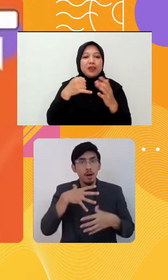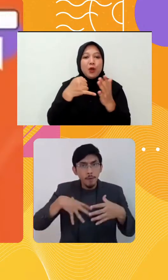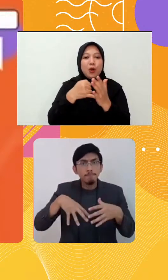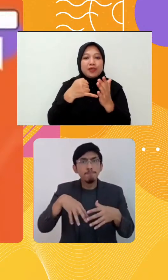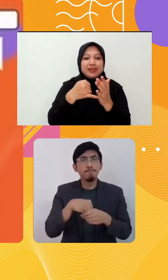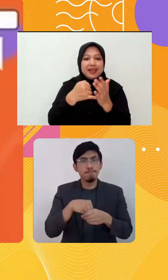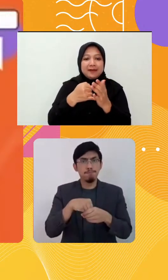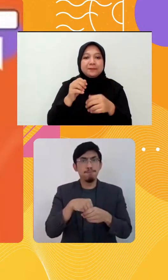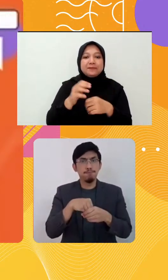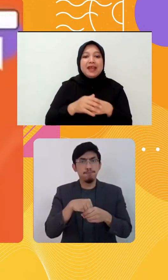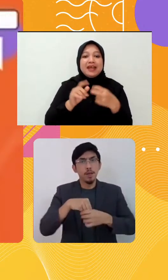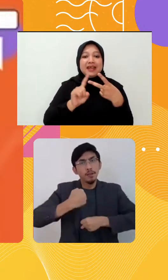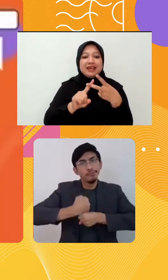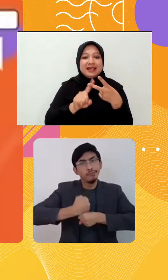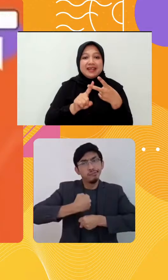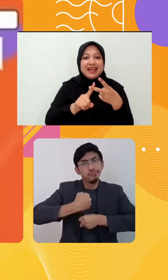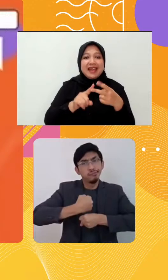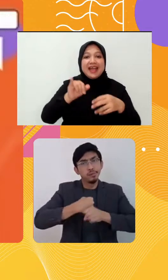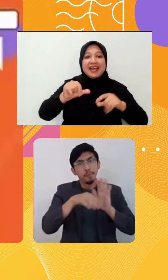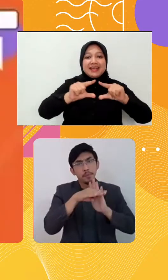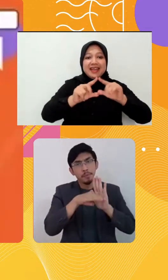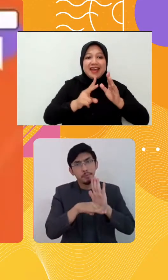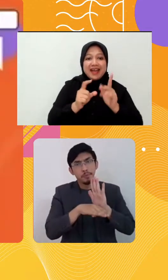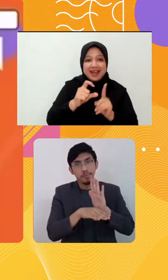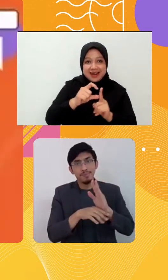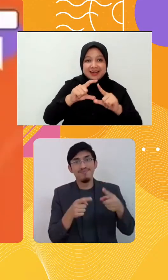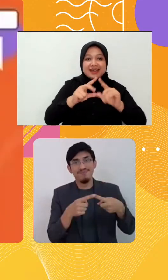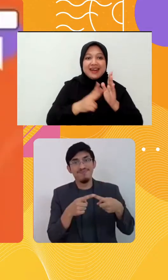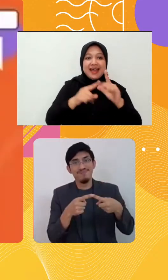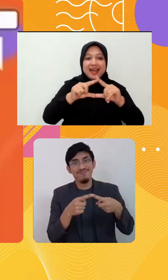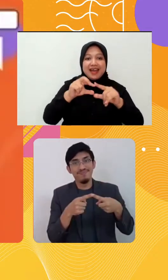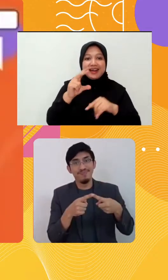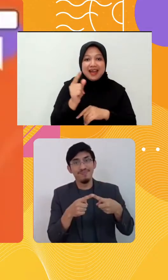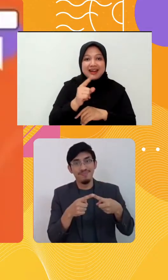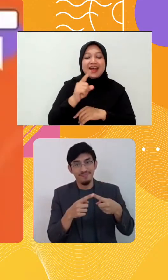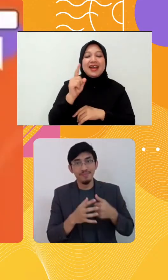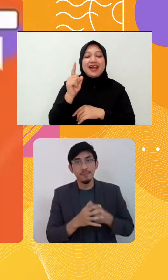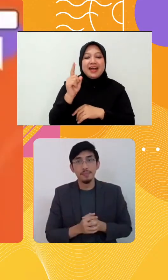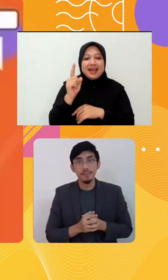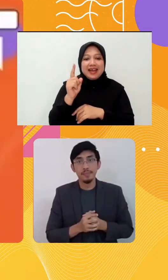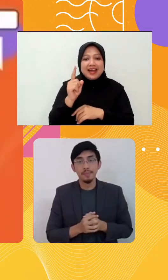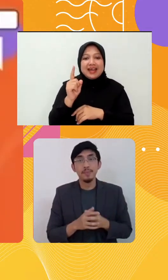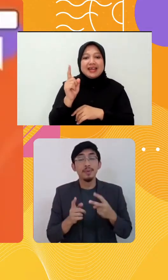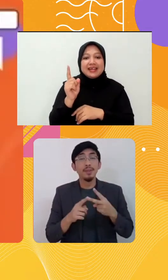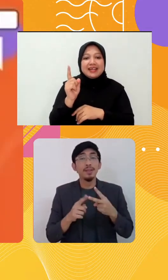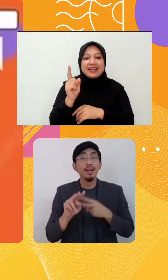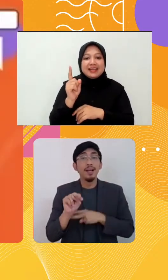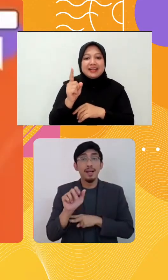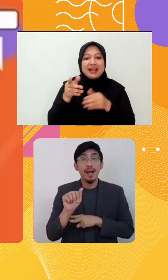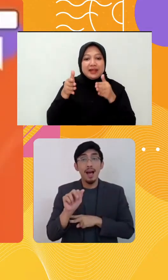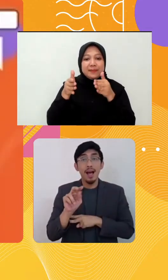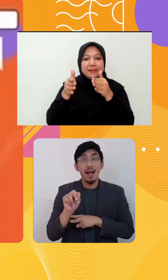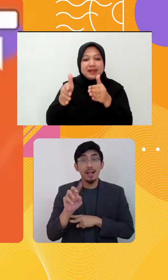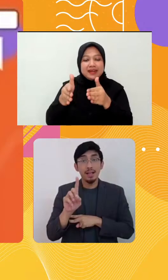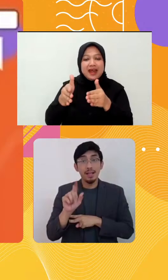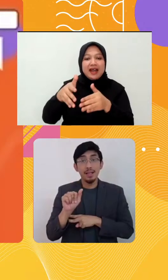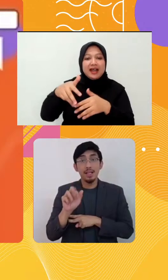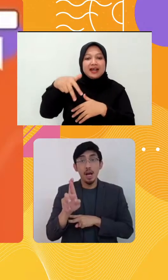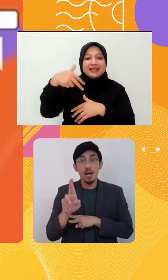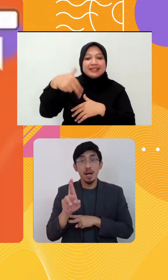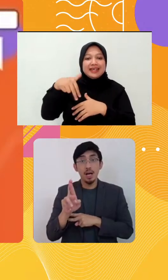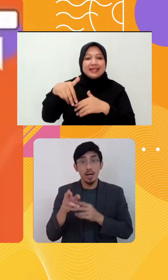have Yadanar. She's an activist for SRHR, gender equality, and also